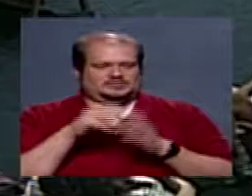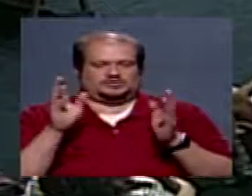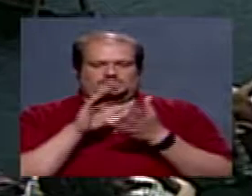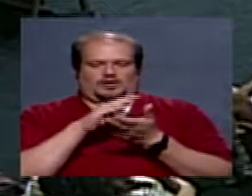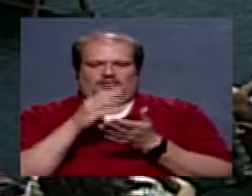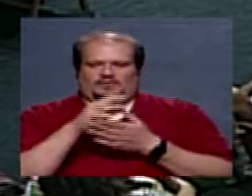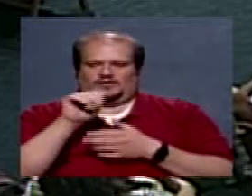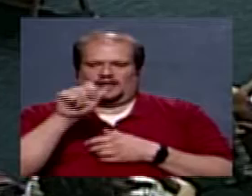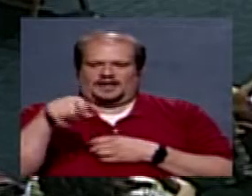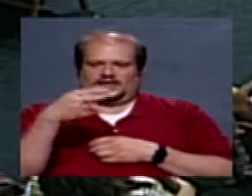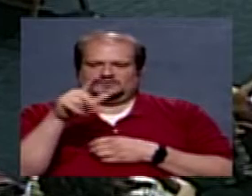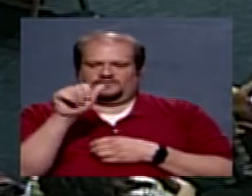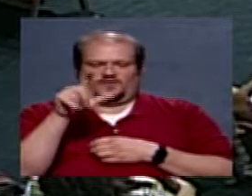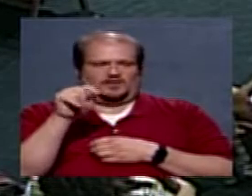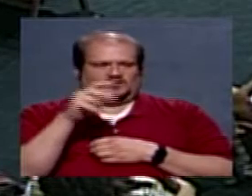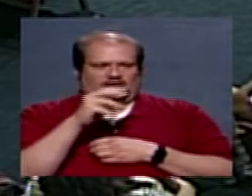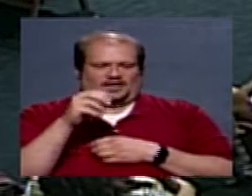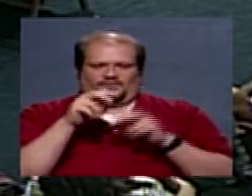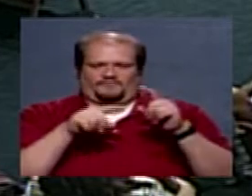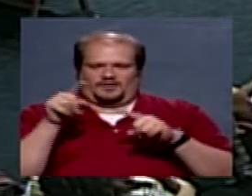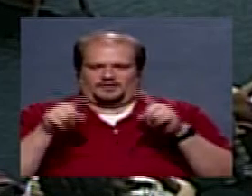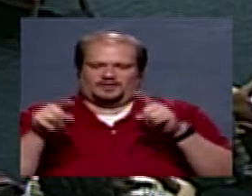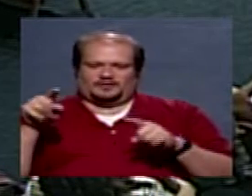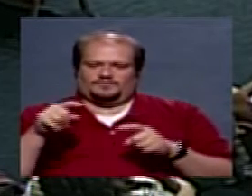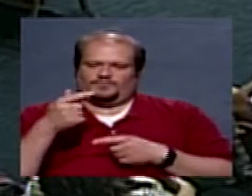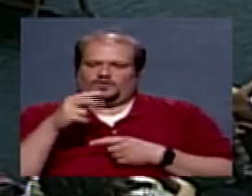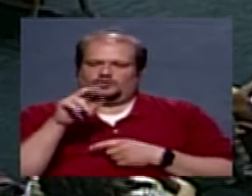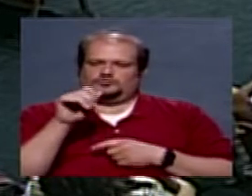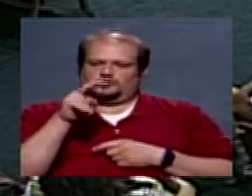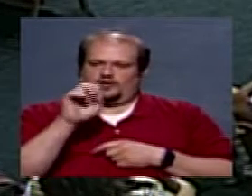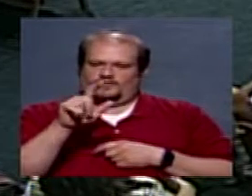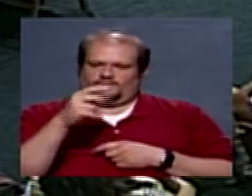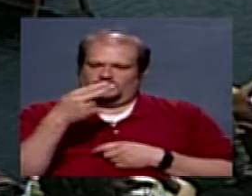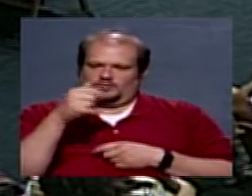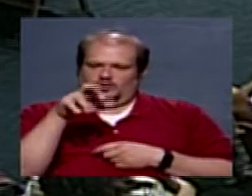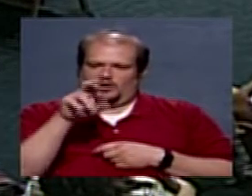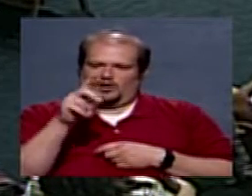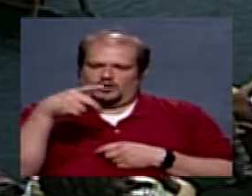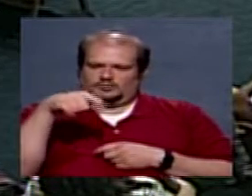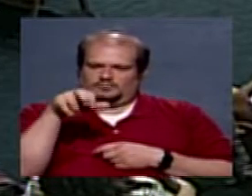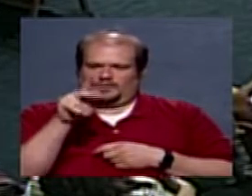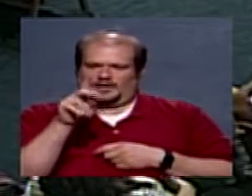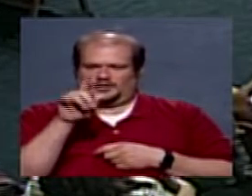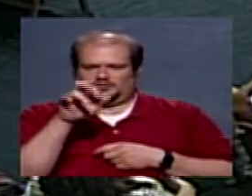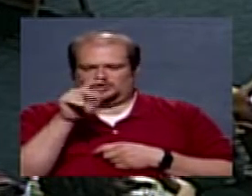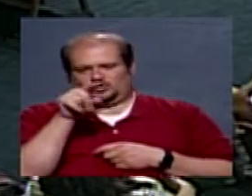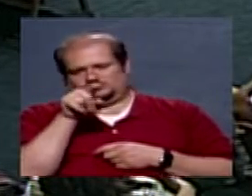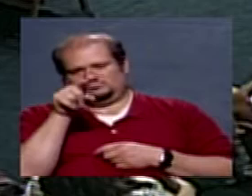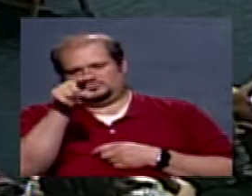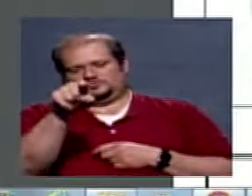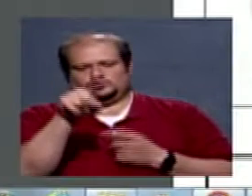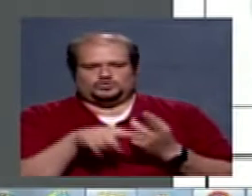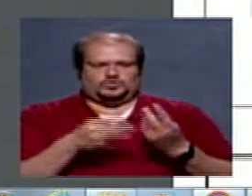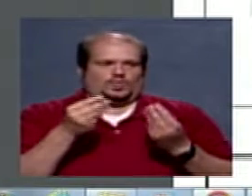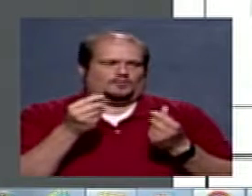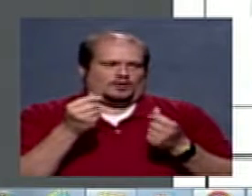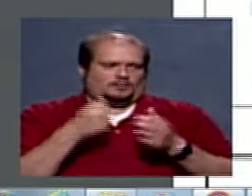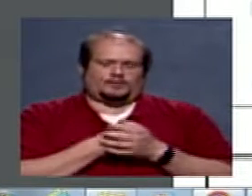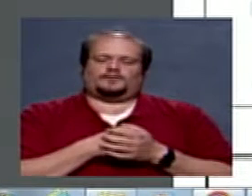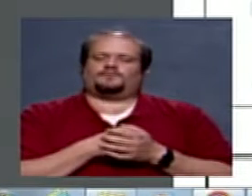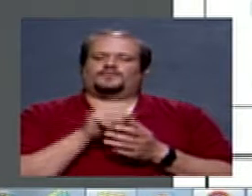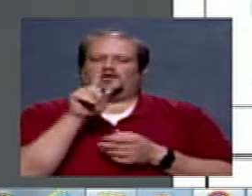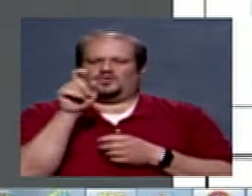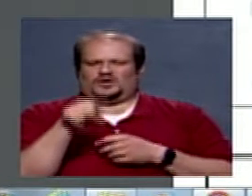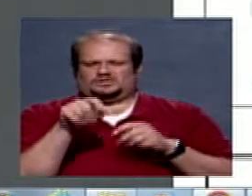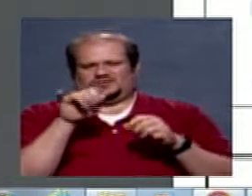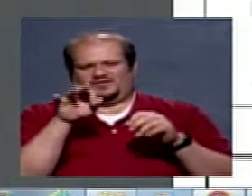amount of asphalt and varying degrees of gravel and hard-packed dirt extending to the subject property. It's